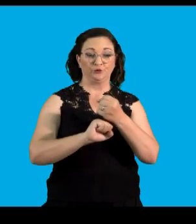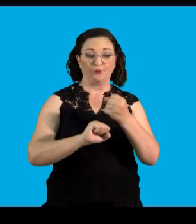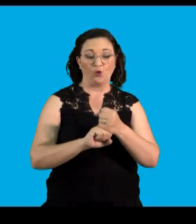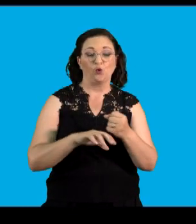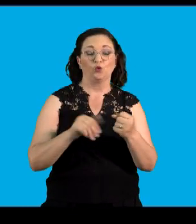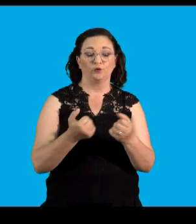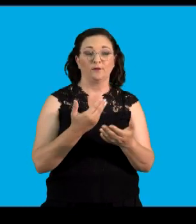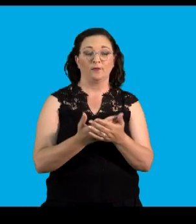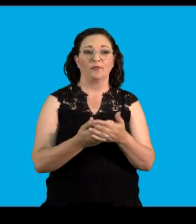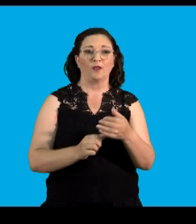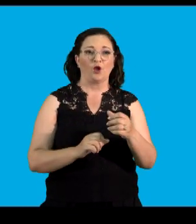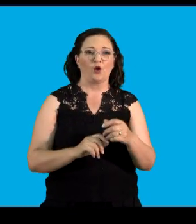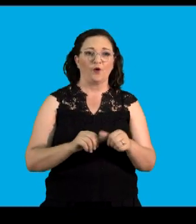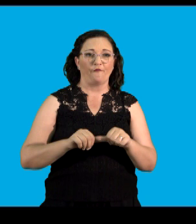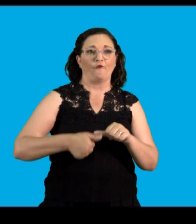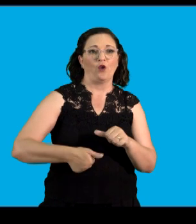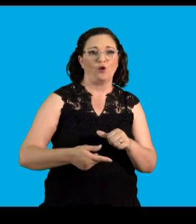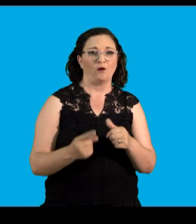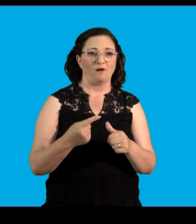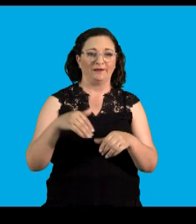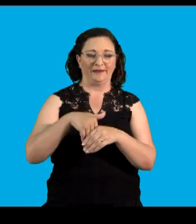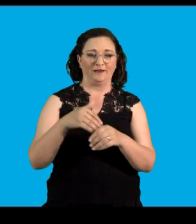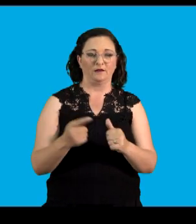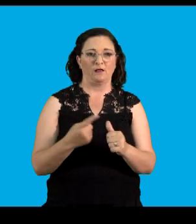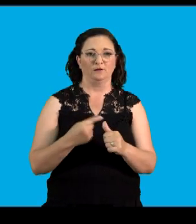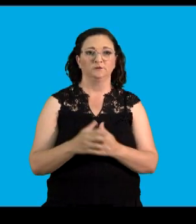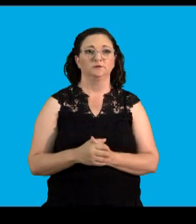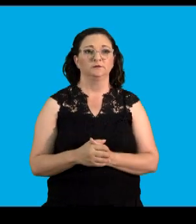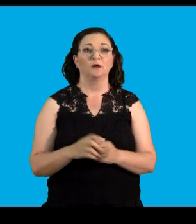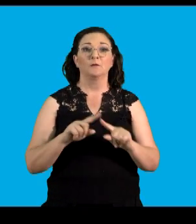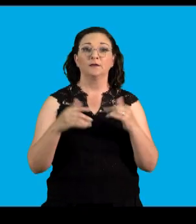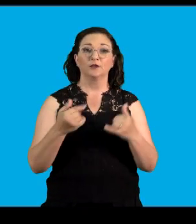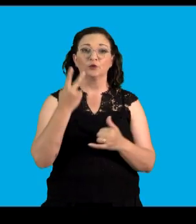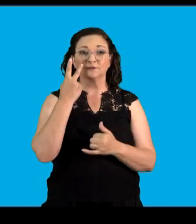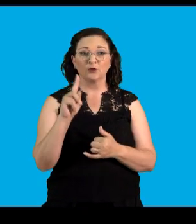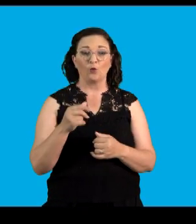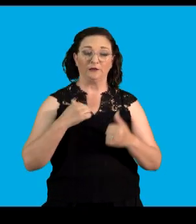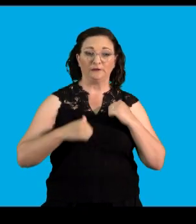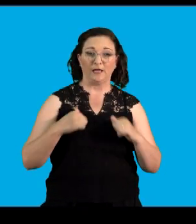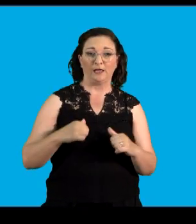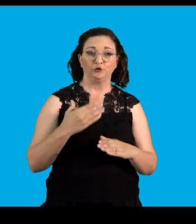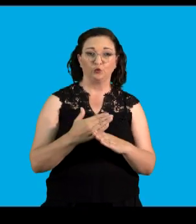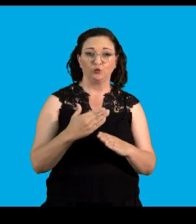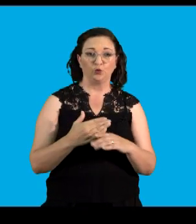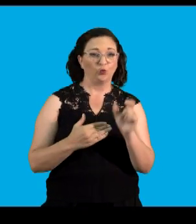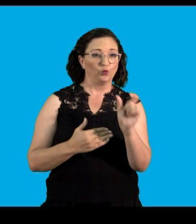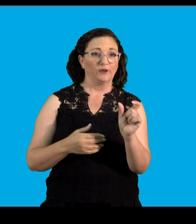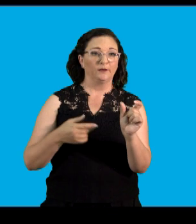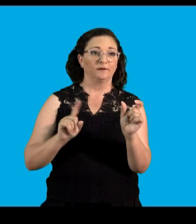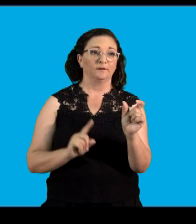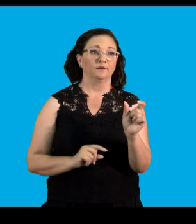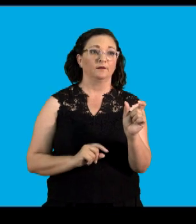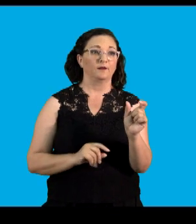following aspects in your answer. Right, again, we're looking at what? The action verb. Outline